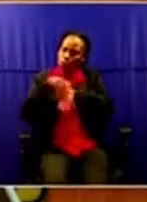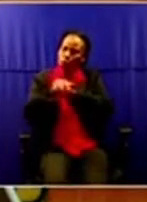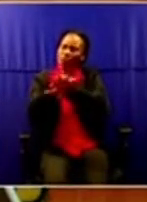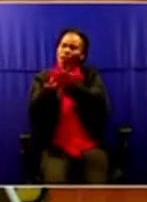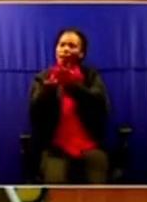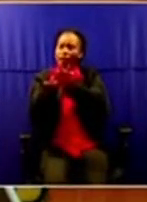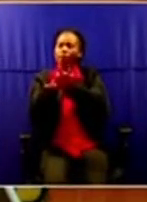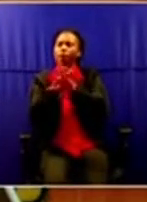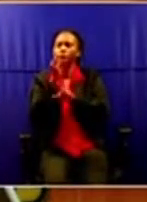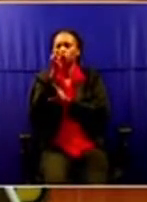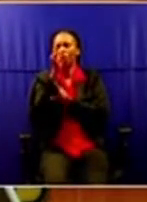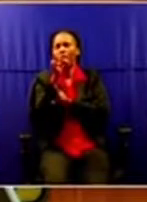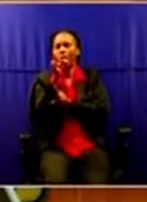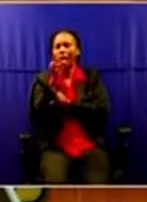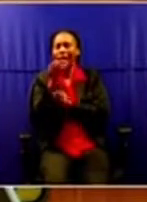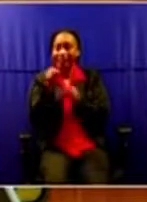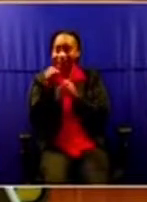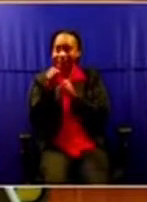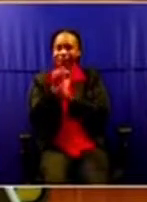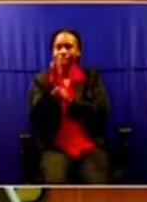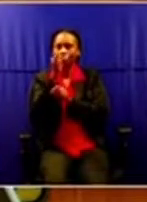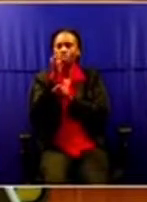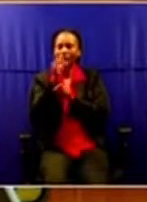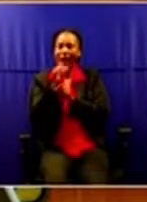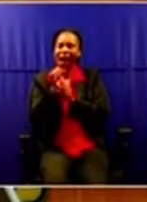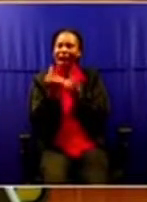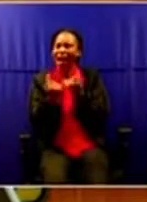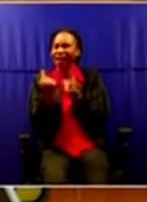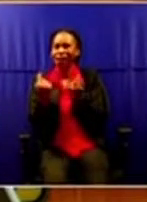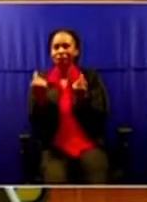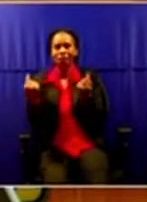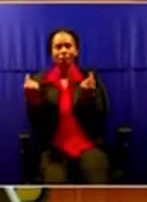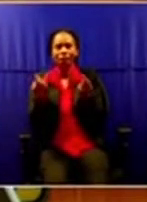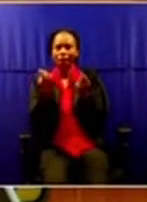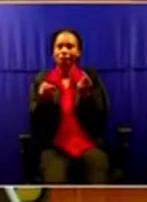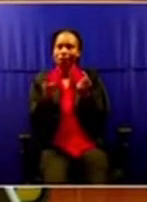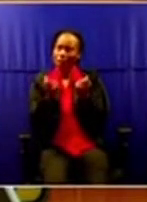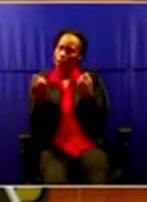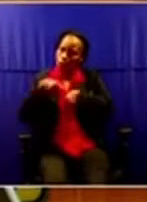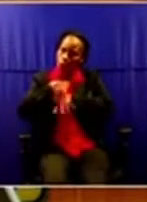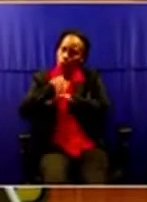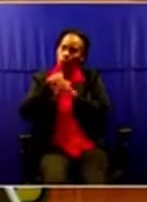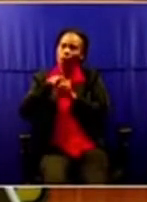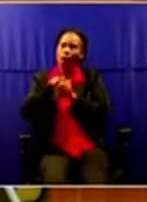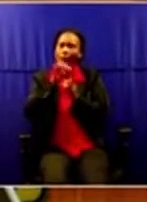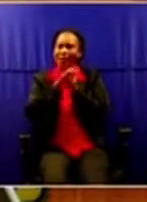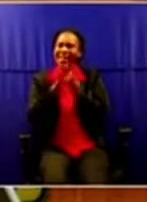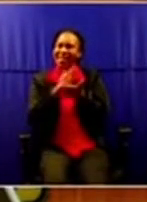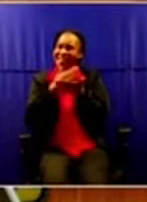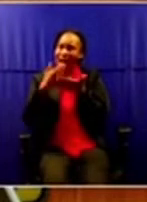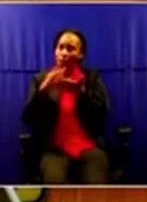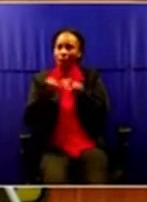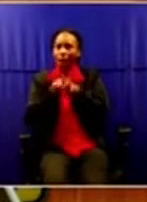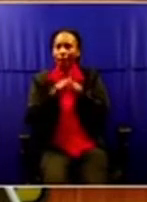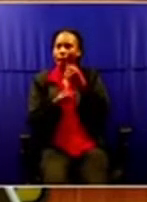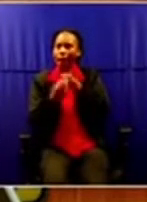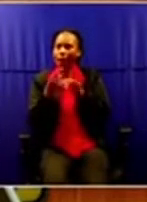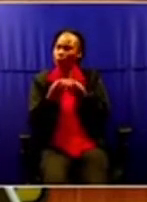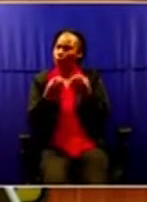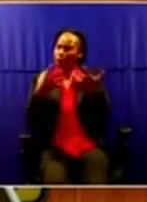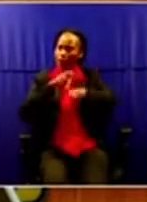includes everyone and not only some, as has happened so many times in our